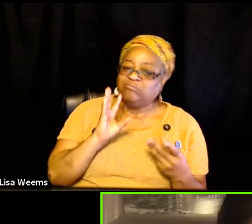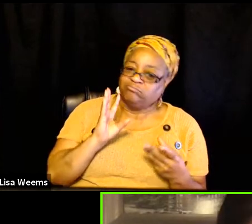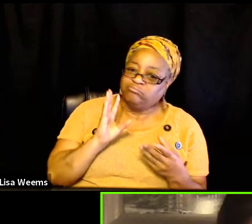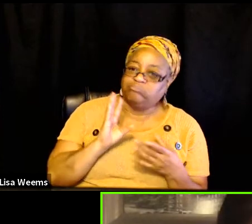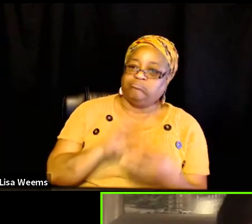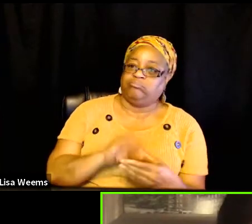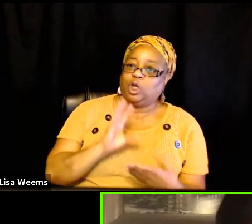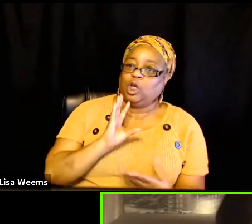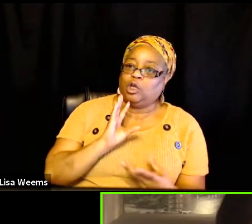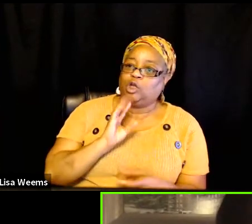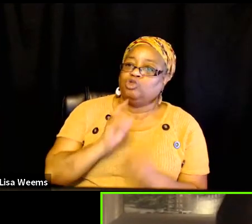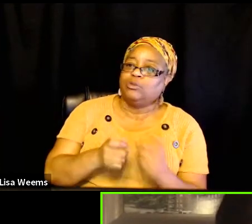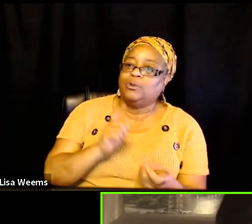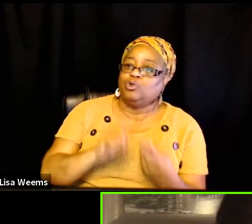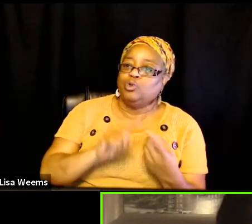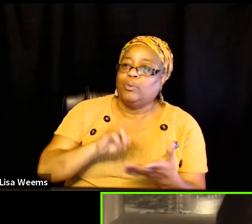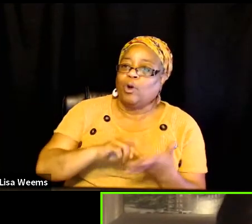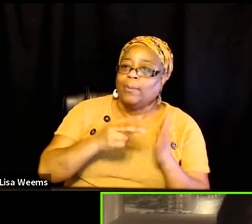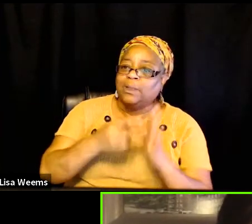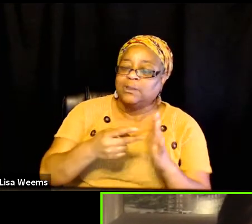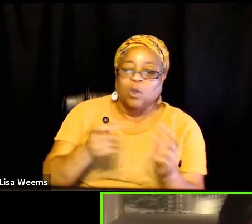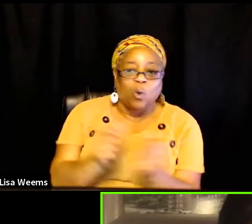to articulate the outcomes.